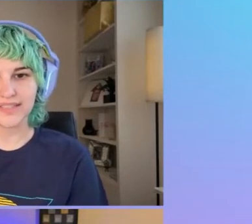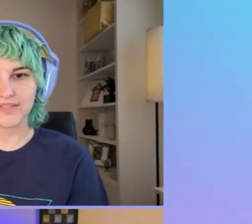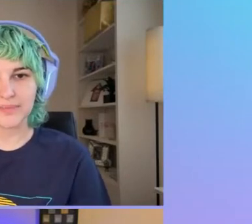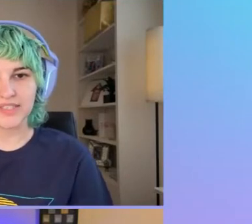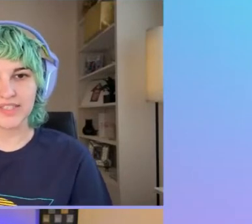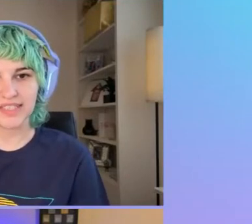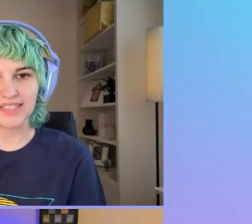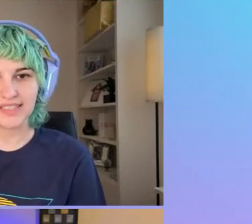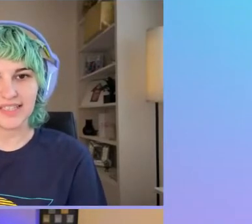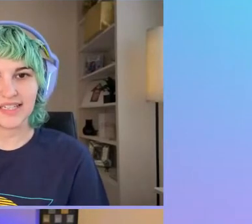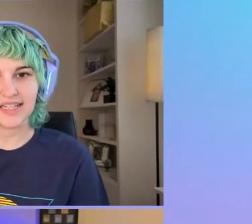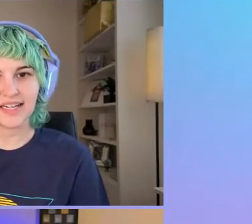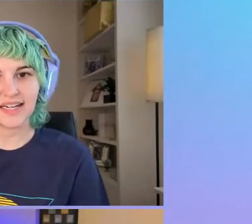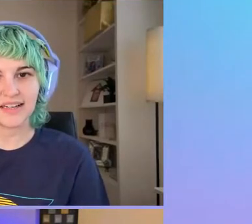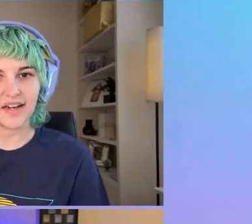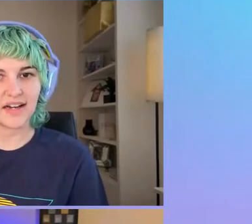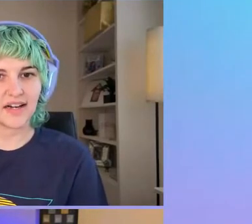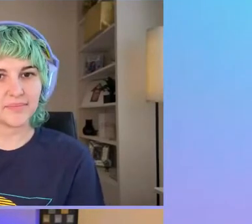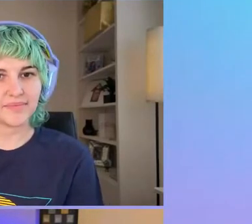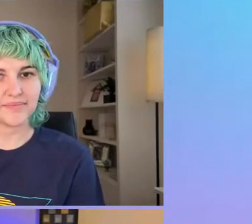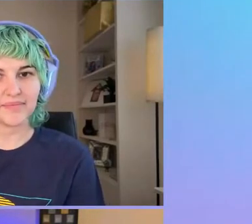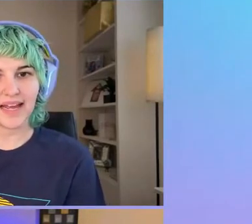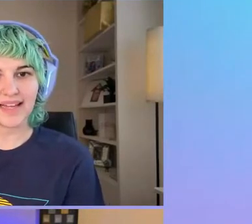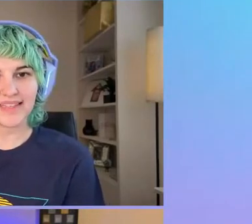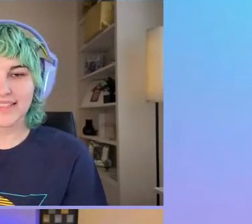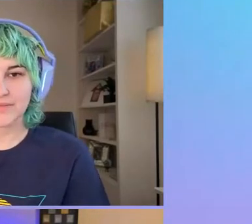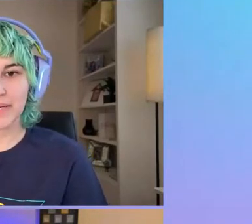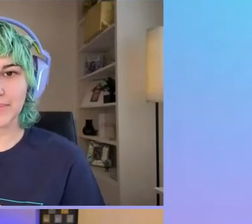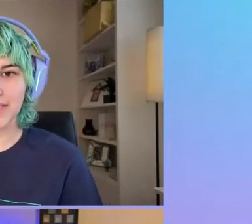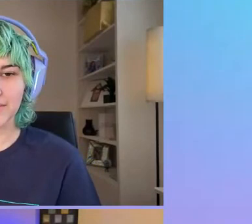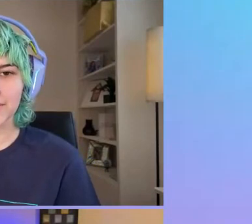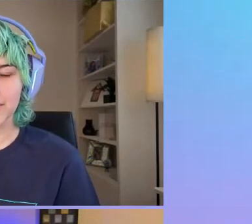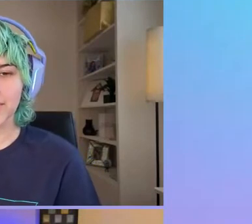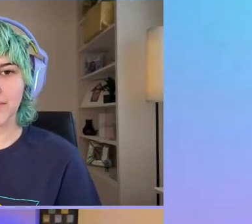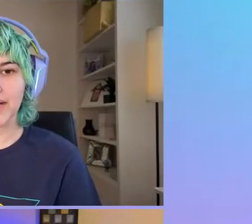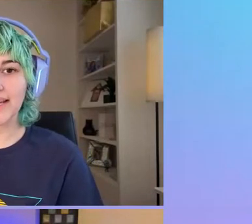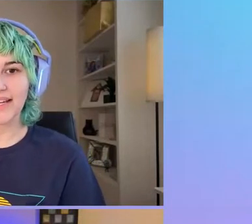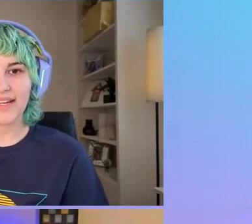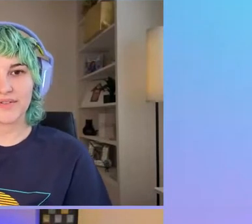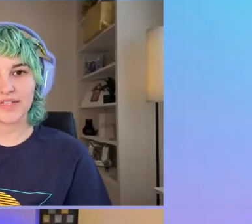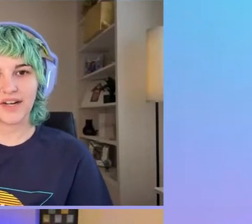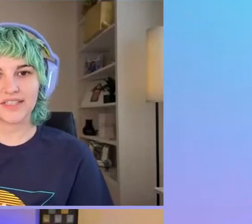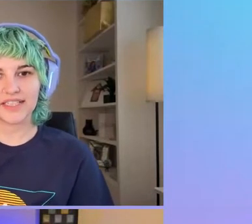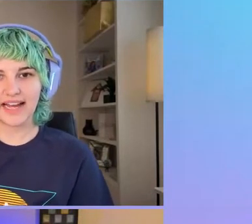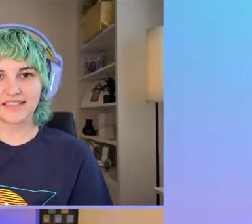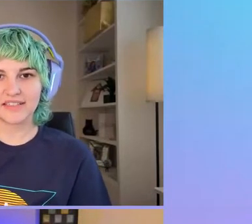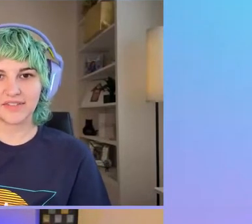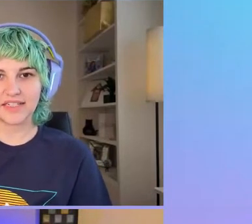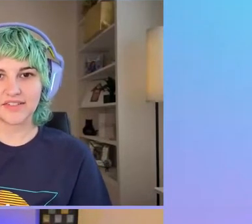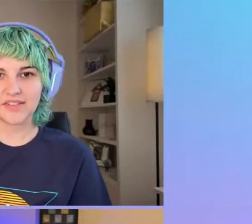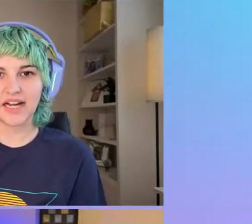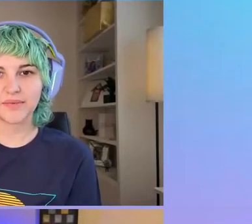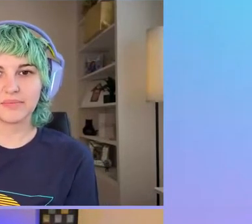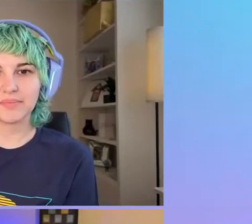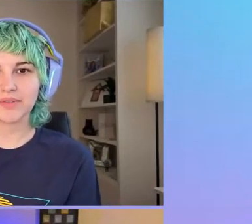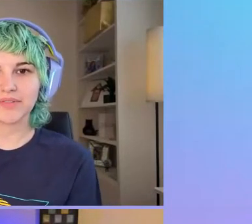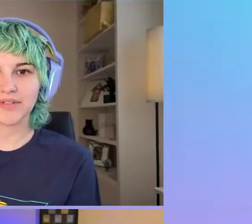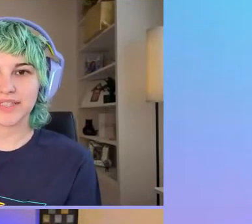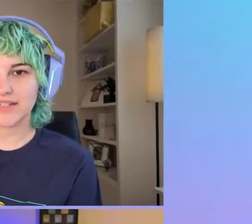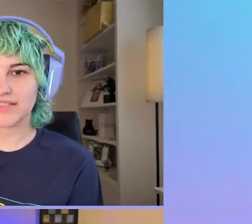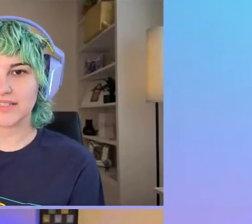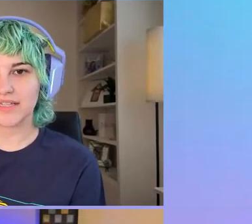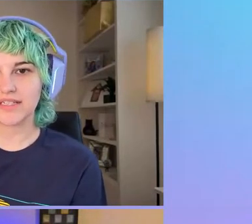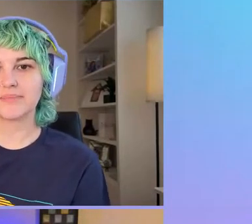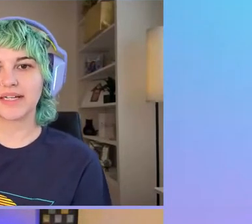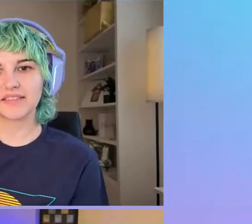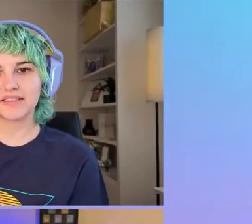Cool. Thank you very much, Dylan. No problem. I think this one might be a good one for Noe. Regarding Ax Advisor, how would people know